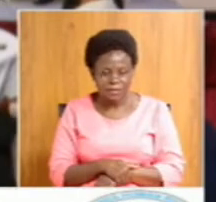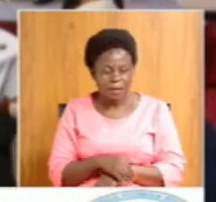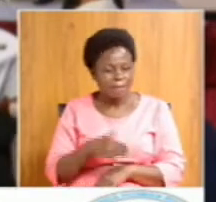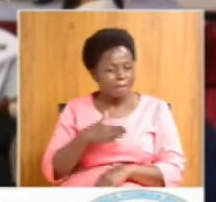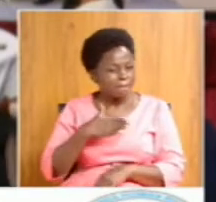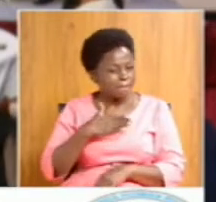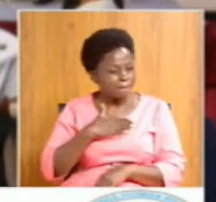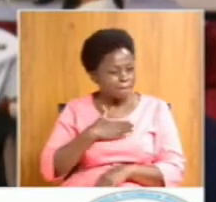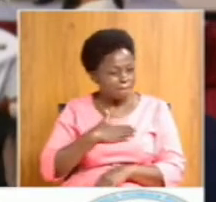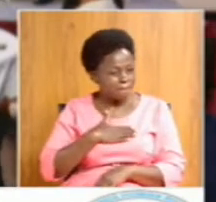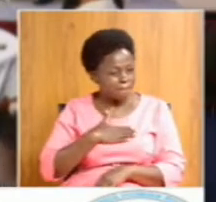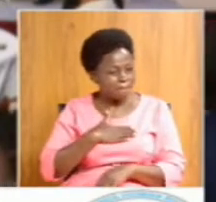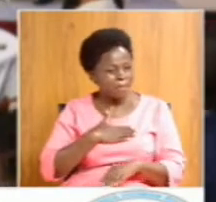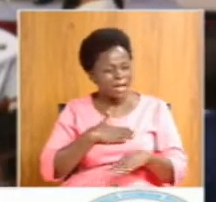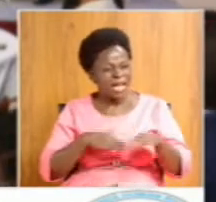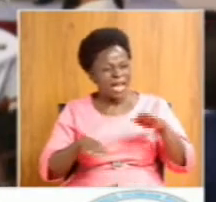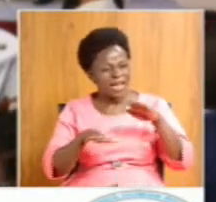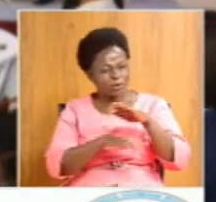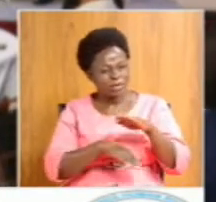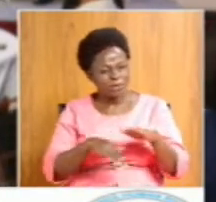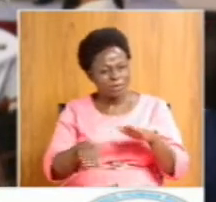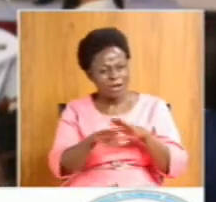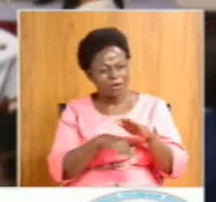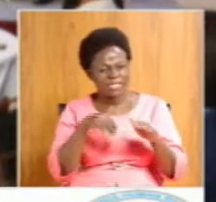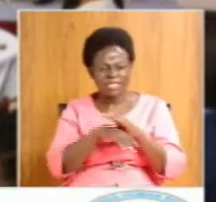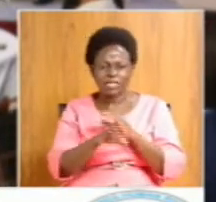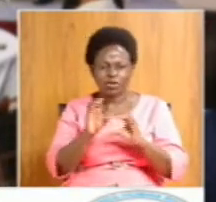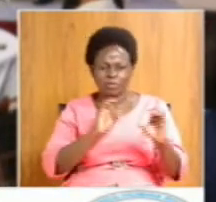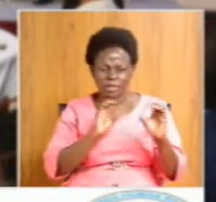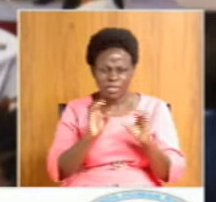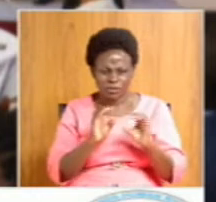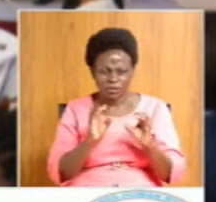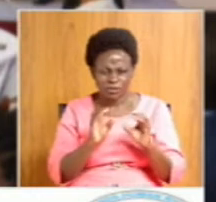My undergraduate background is in communications.